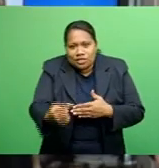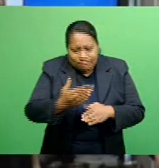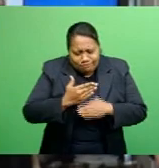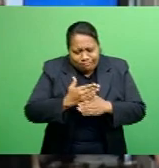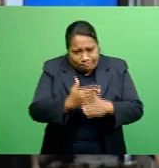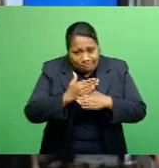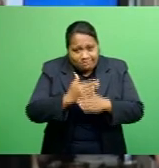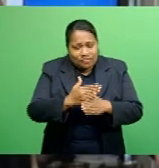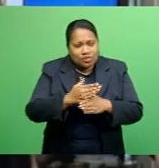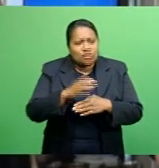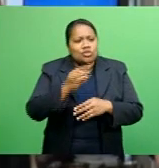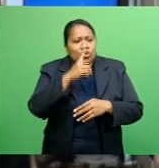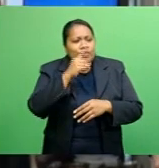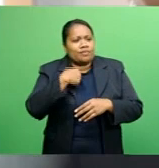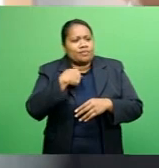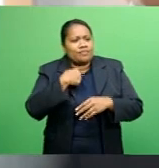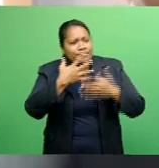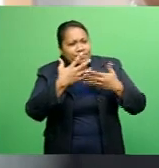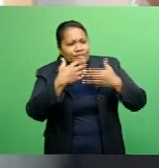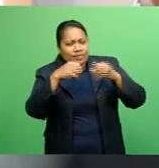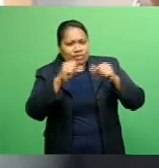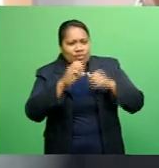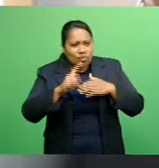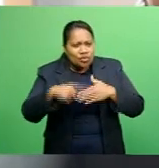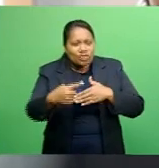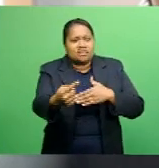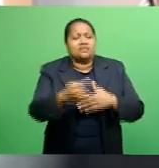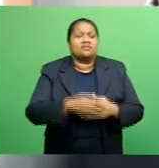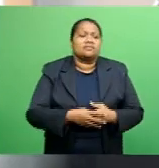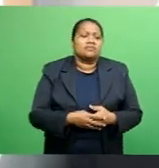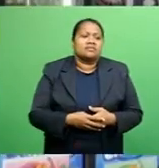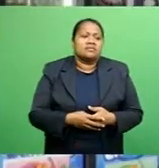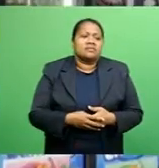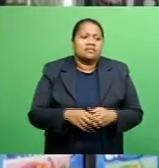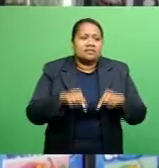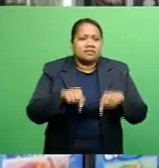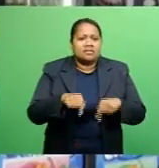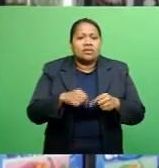successfully continue my current food outlet, which is Shop and Save food court.